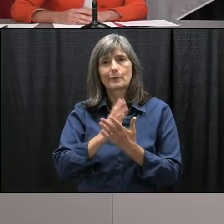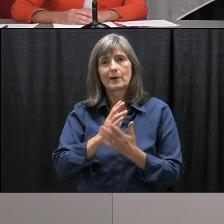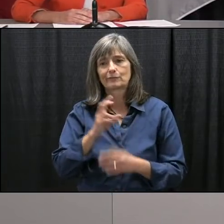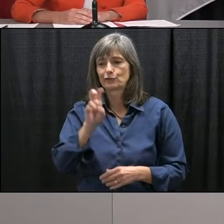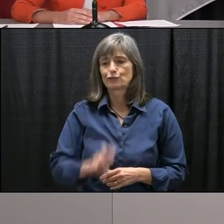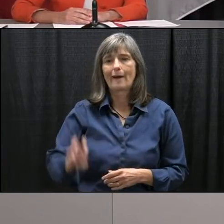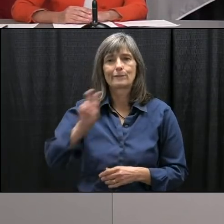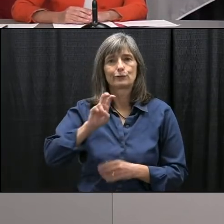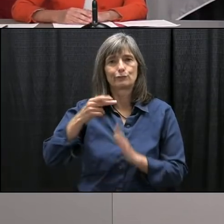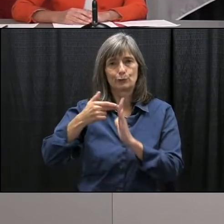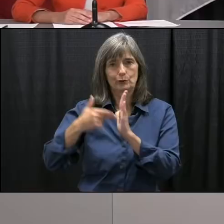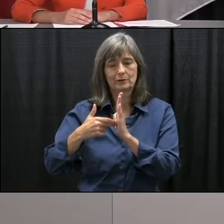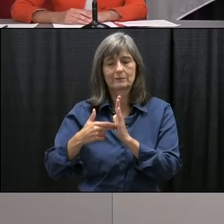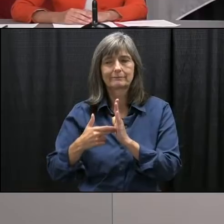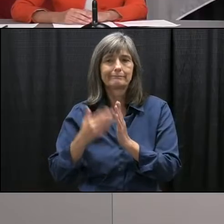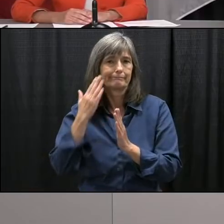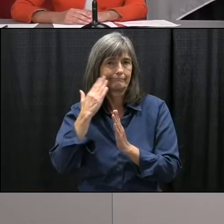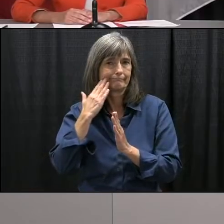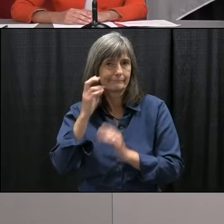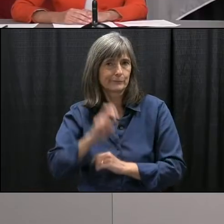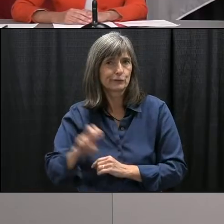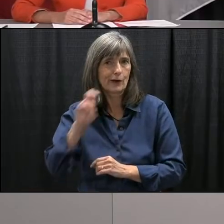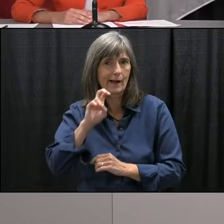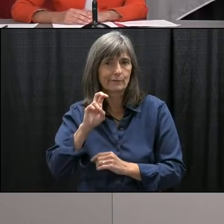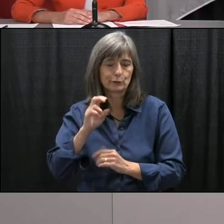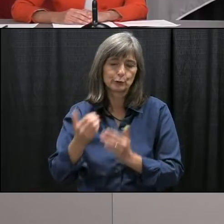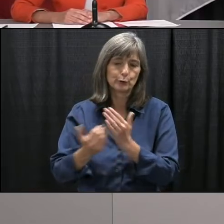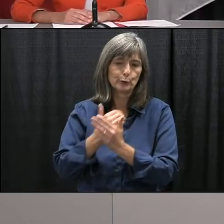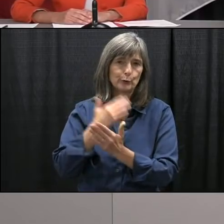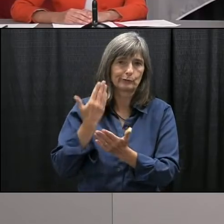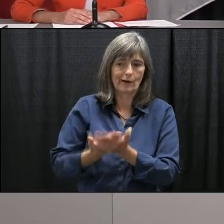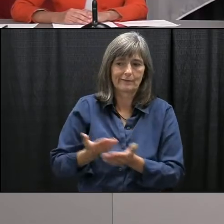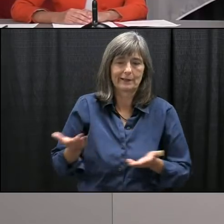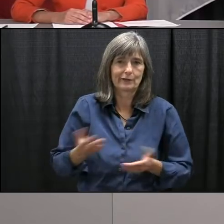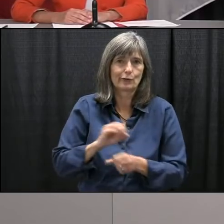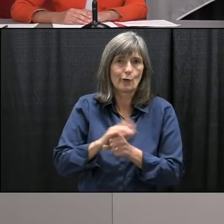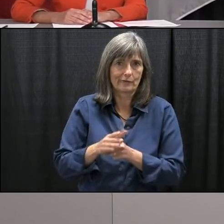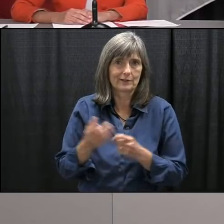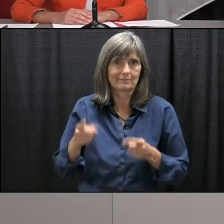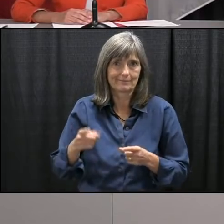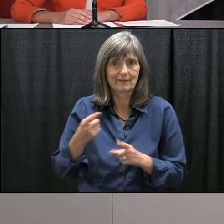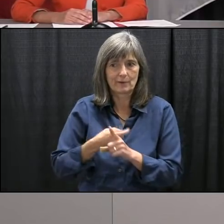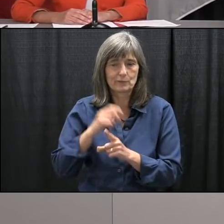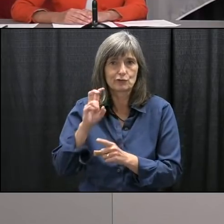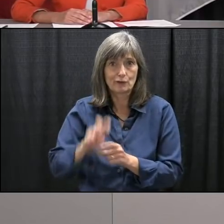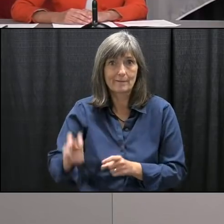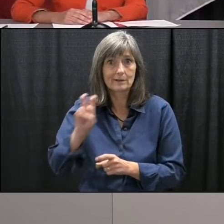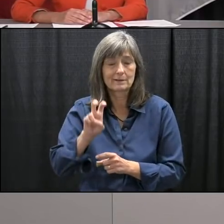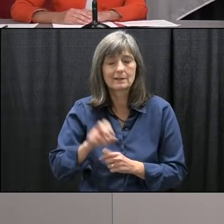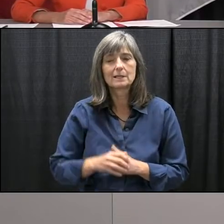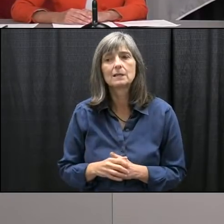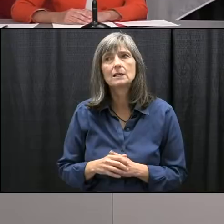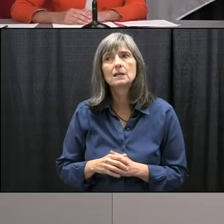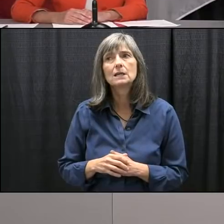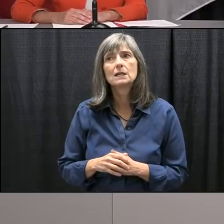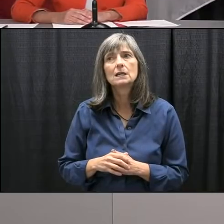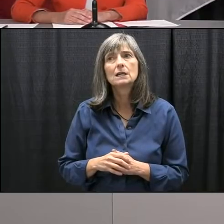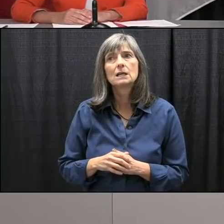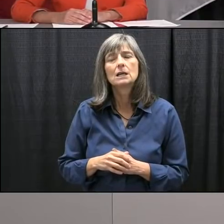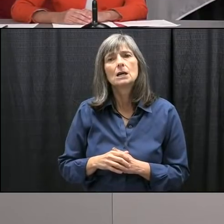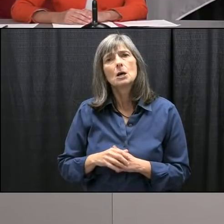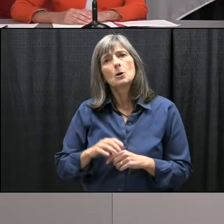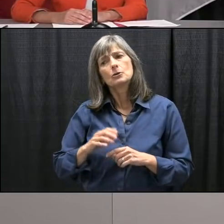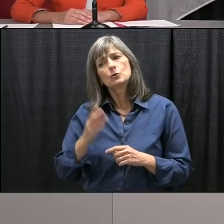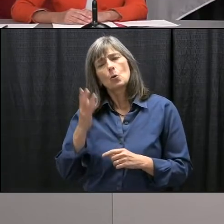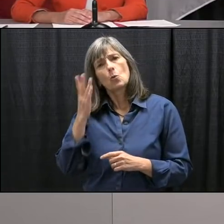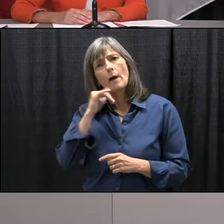new cases largely get introduced. We saw that from the modeling. Why aren't we doing, for example, testing of even vaccinated